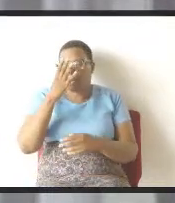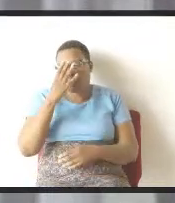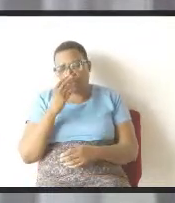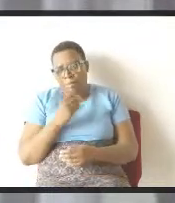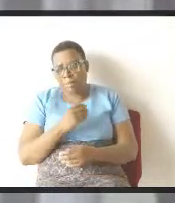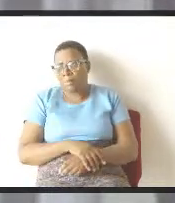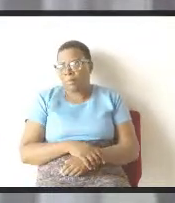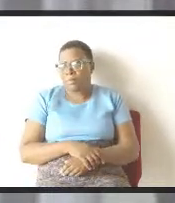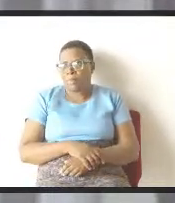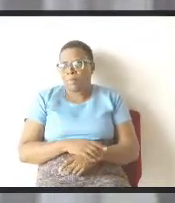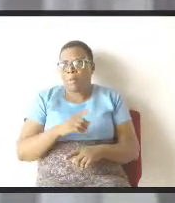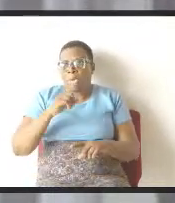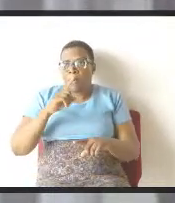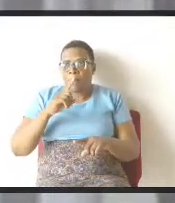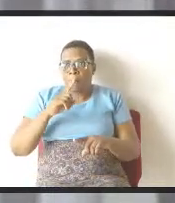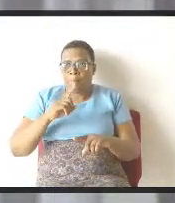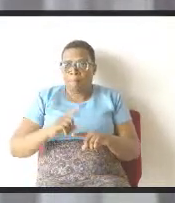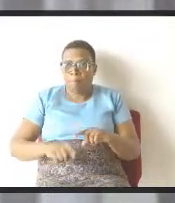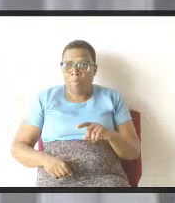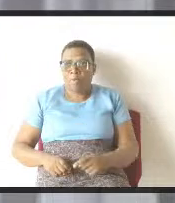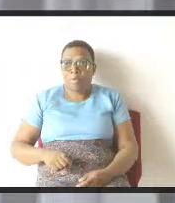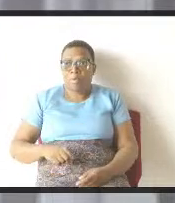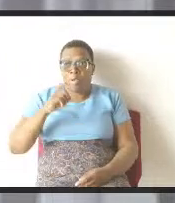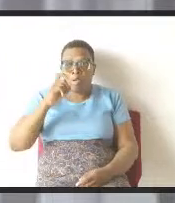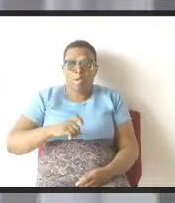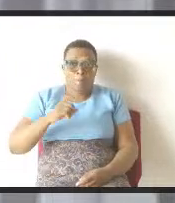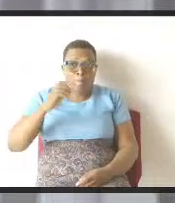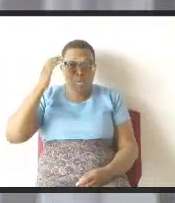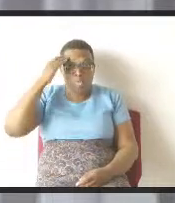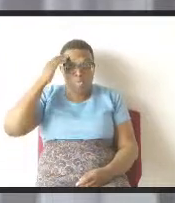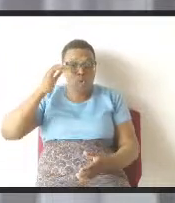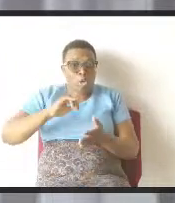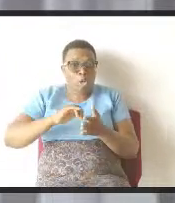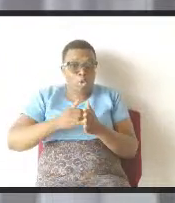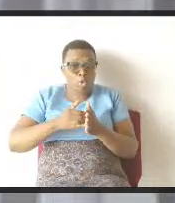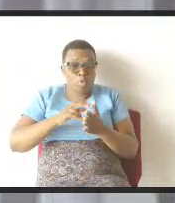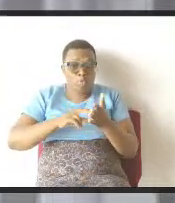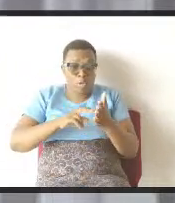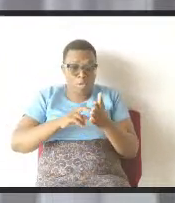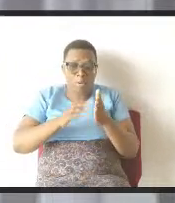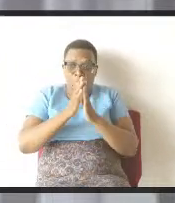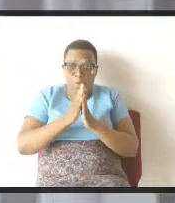I have to know that those things are necessary.